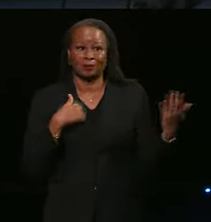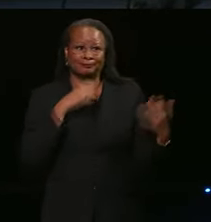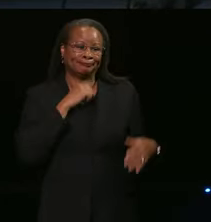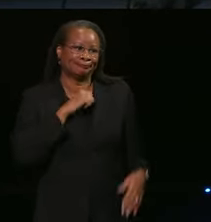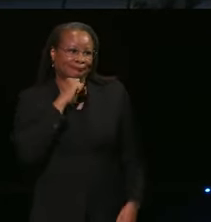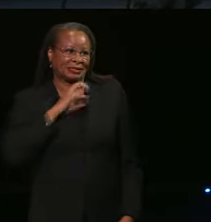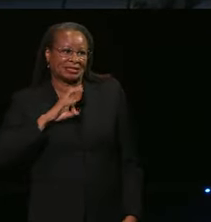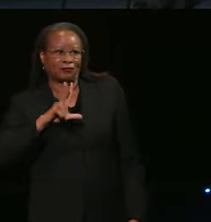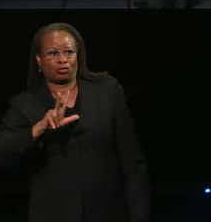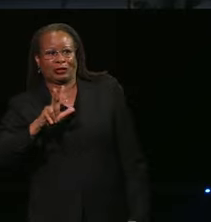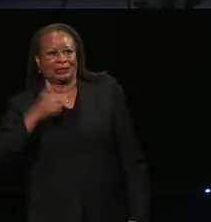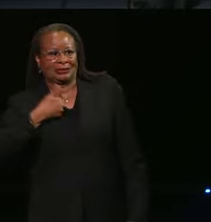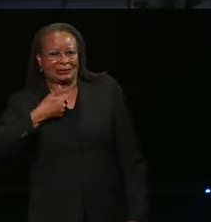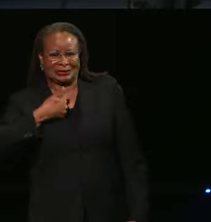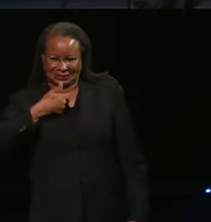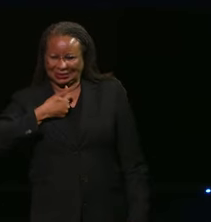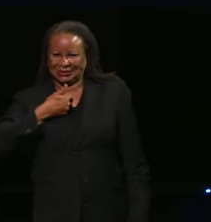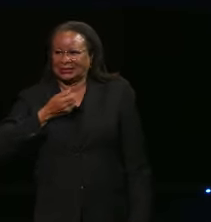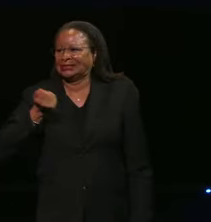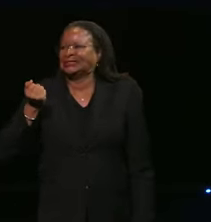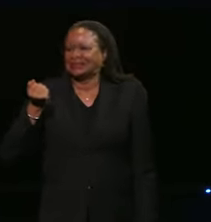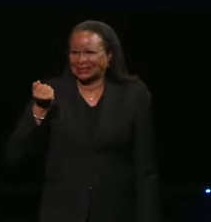so